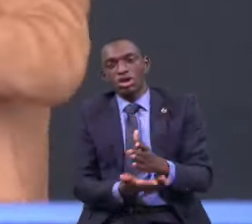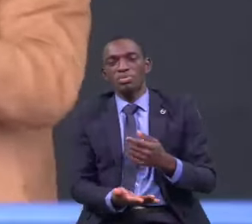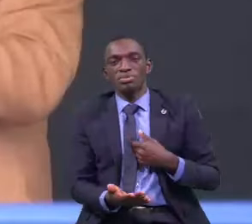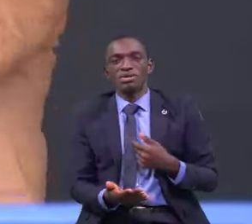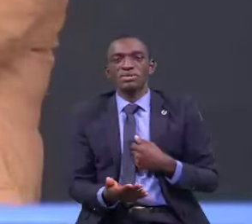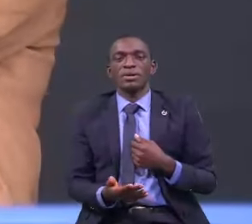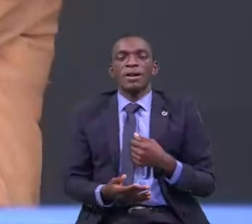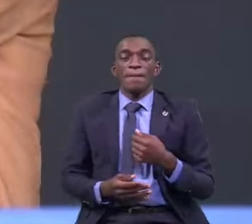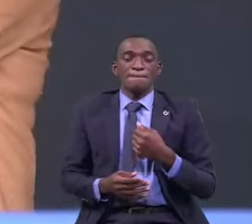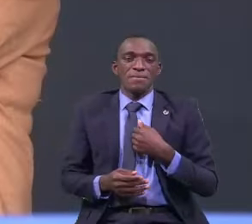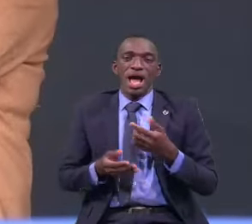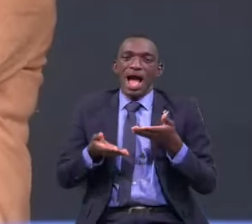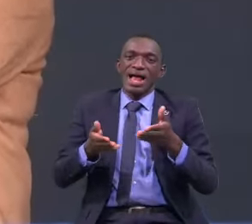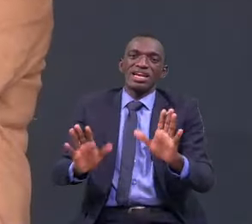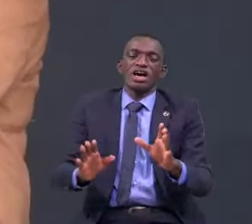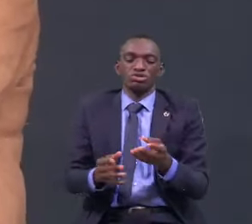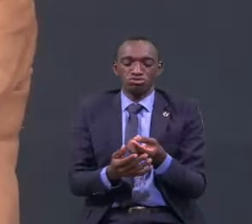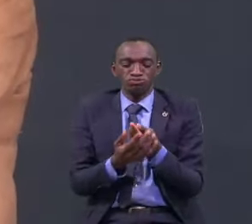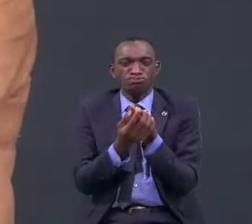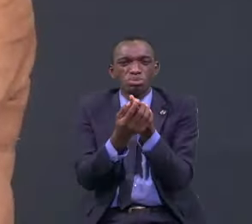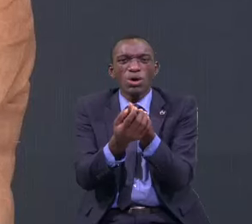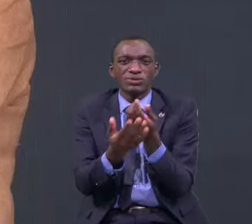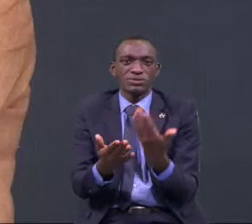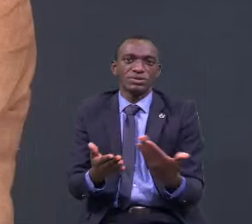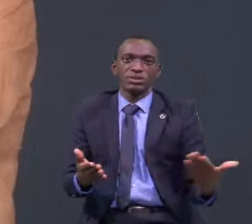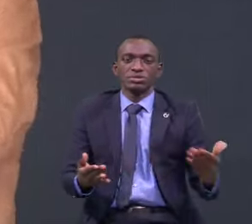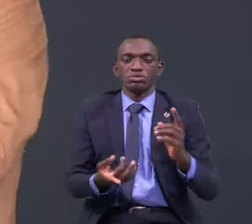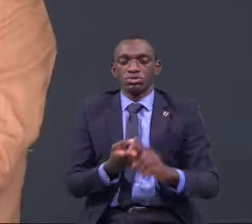I allowed a little thing to stop me.